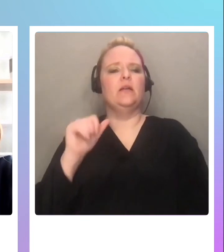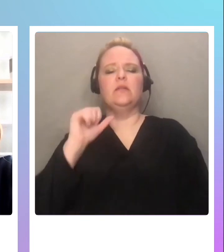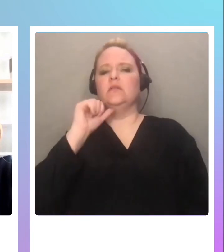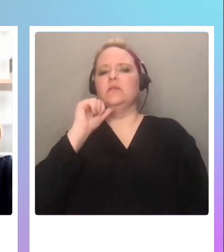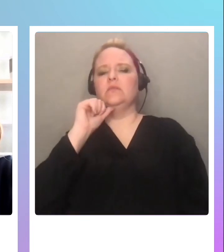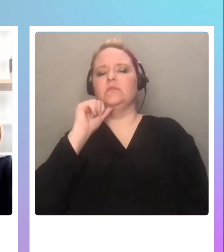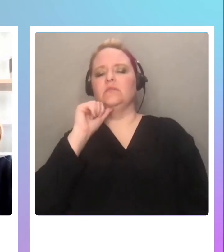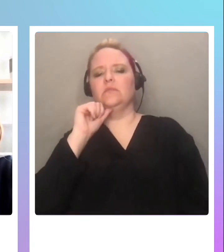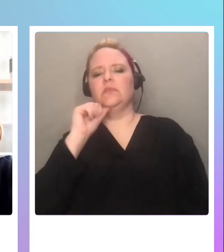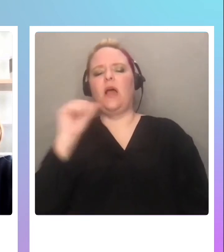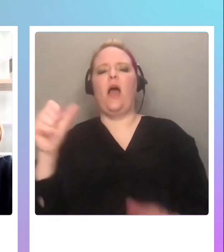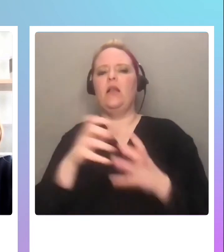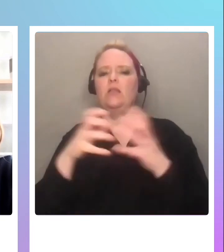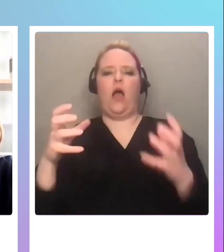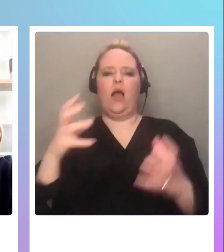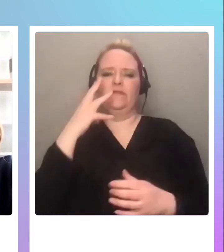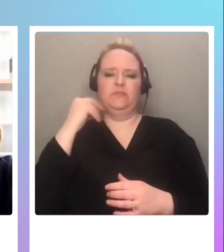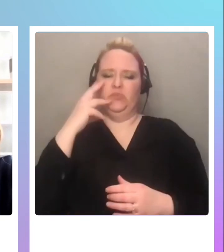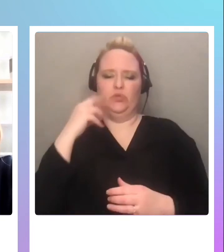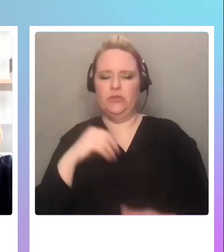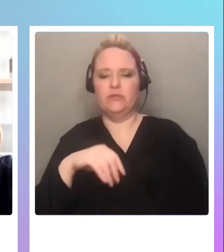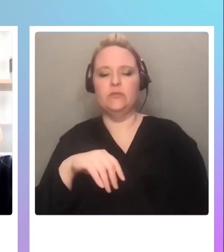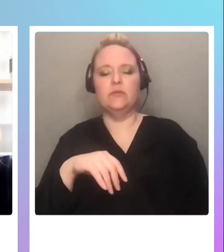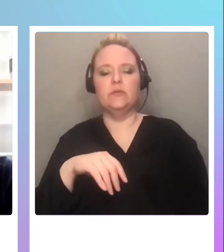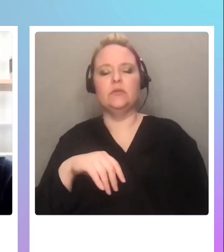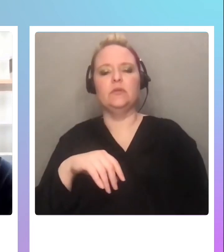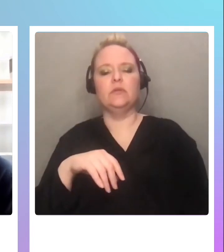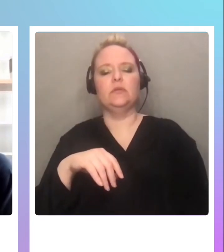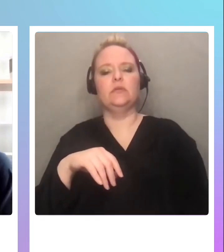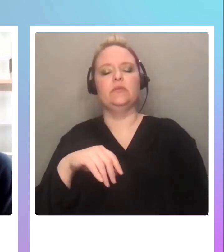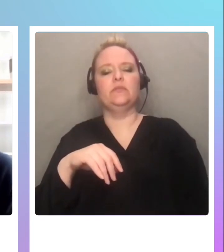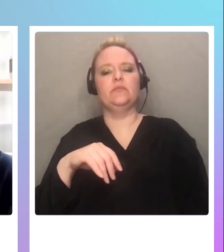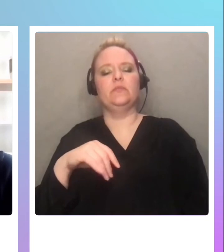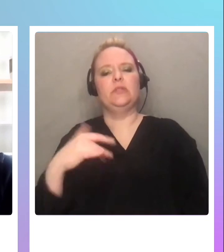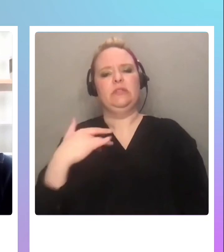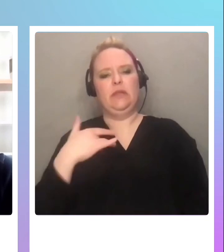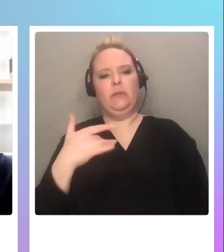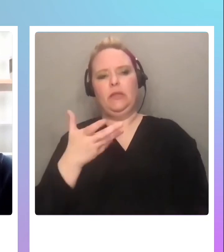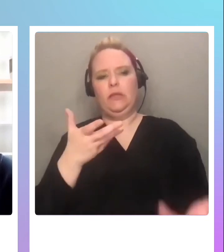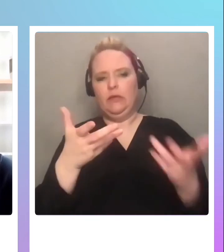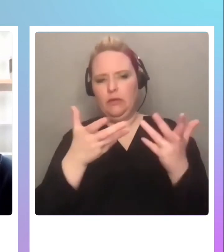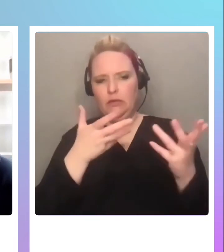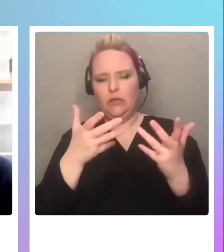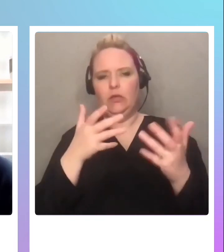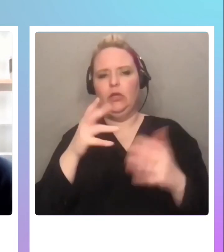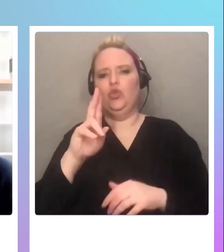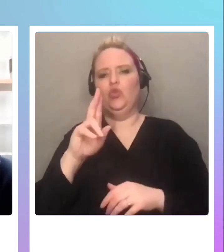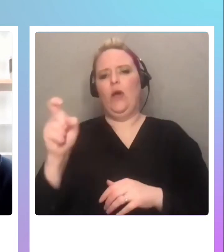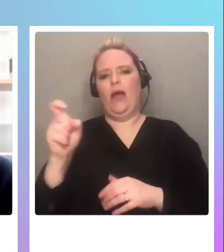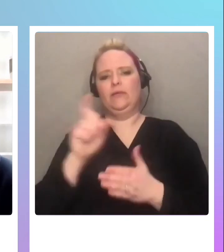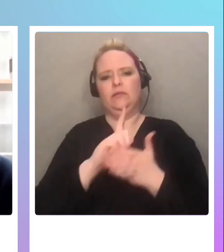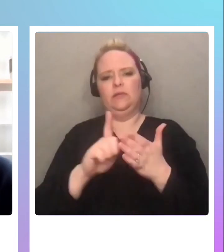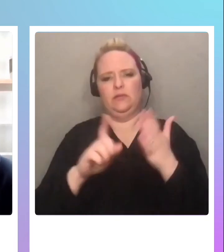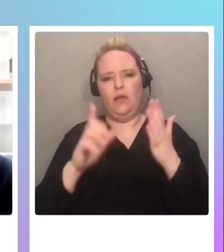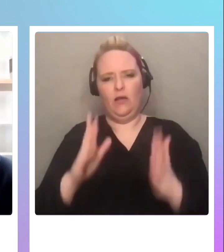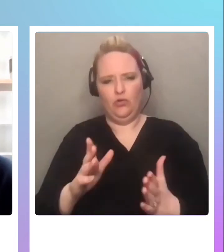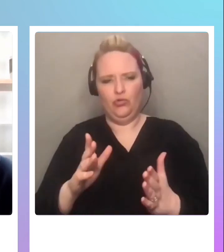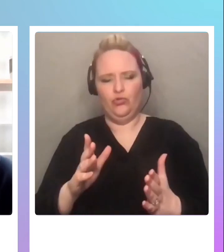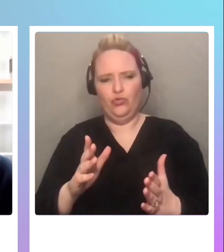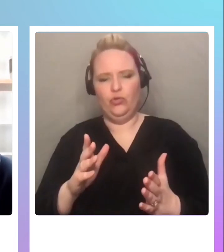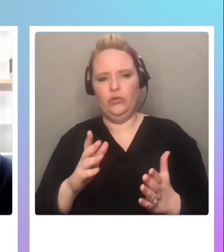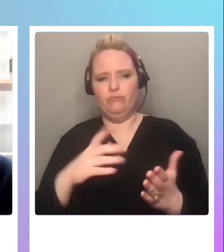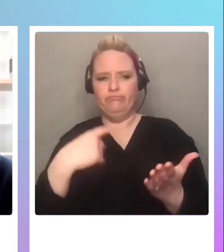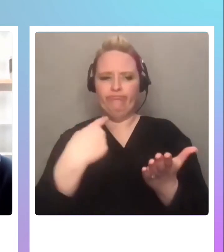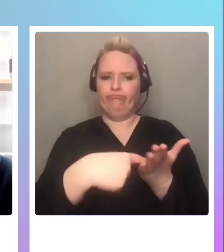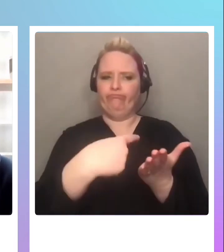experience. What I usually do is work with a UX designer and kind of